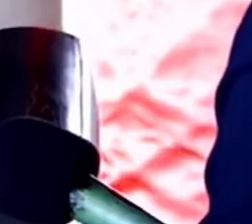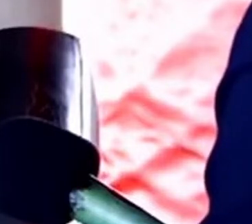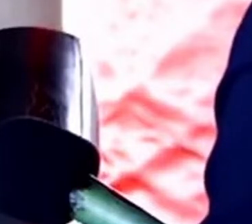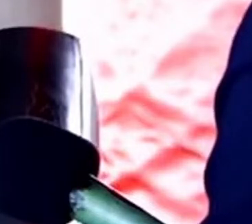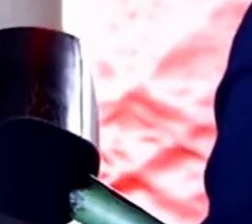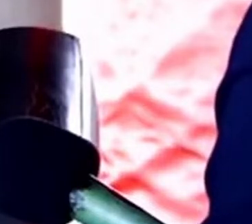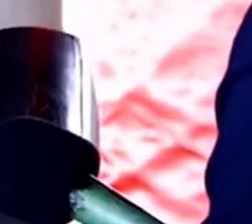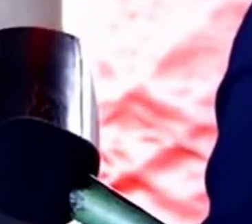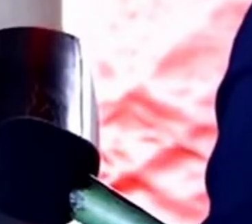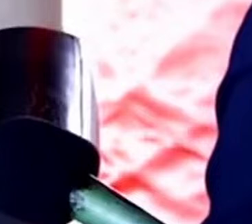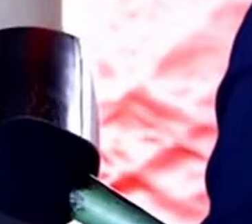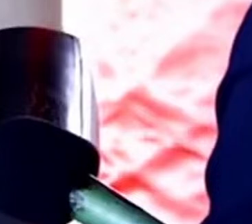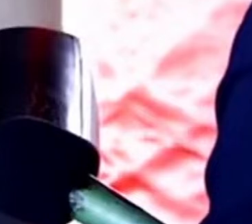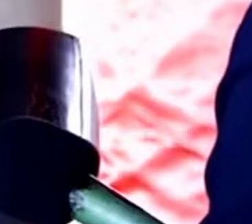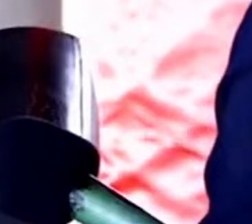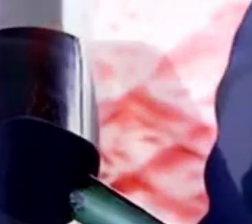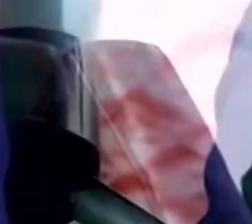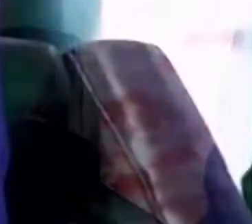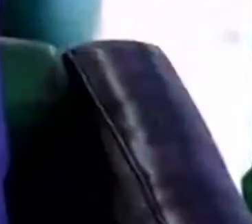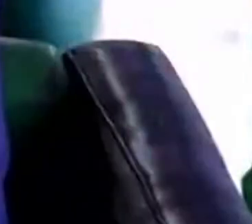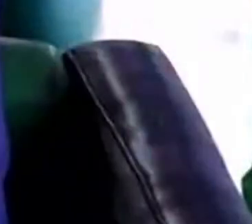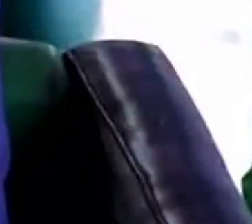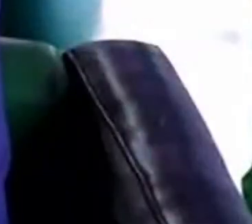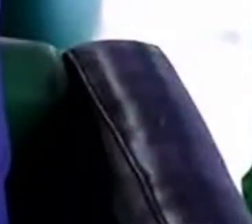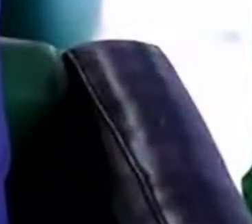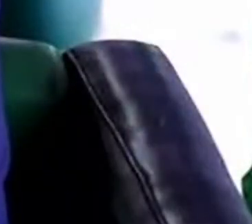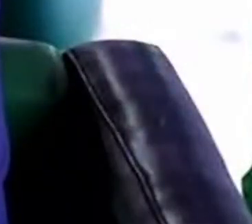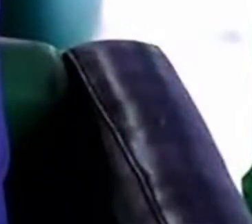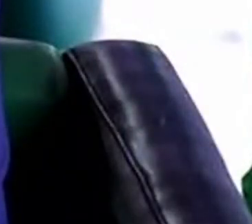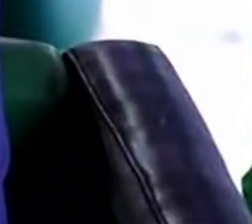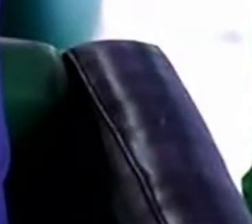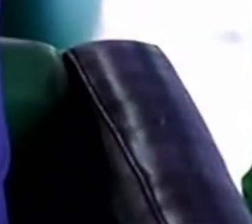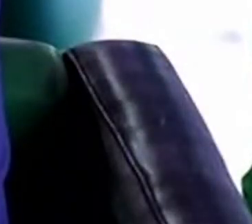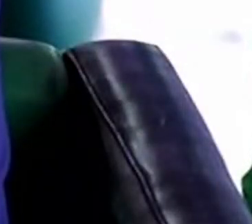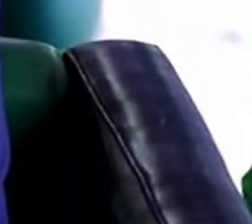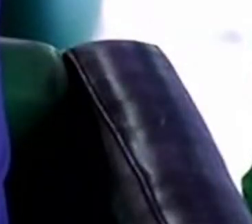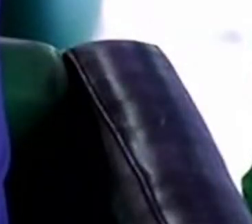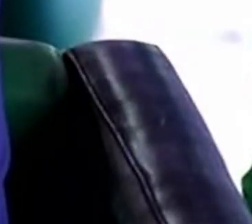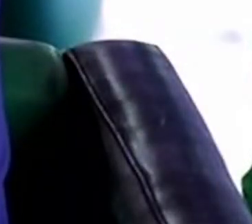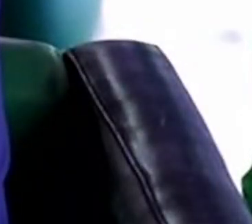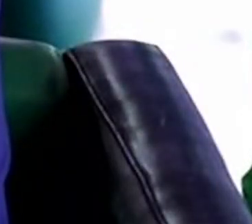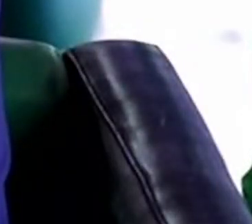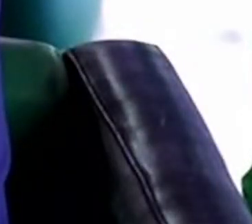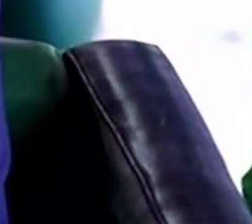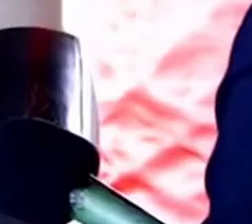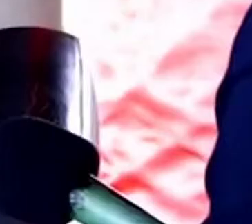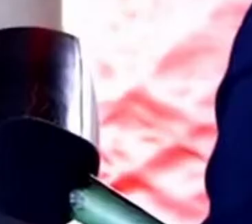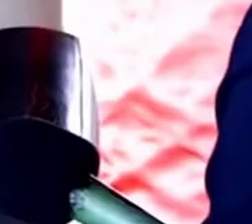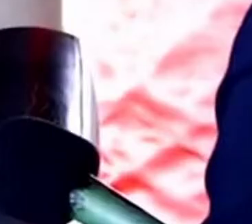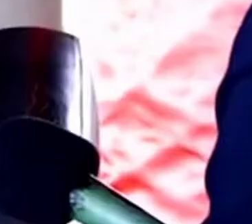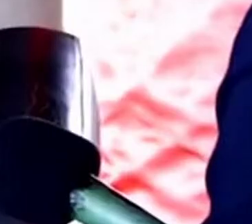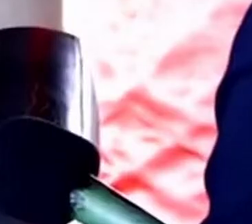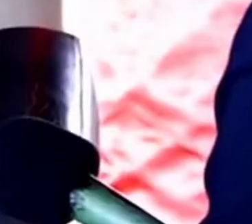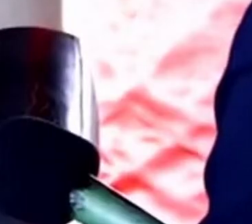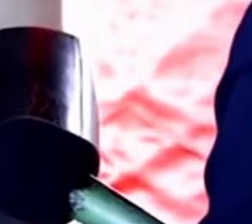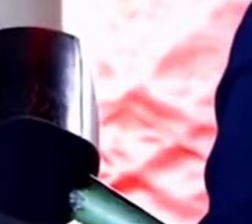in the government as a registered nurse for, let me say, 3 years. And then I decided to go when the government brought